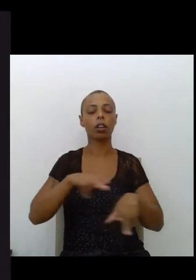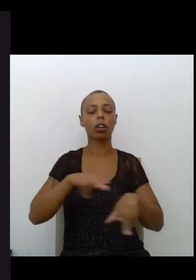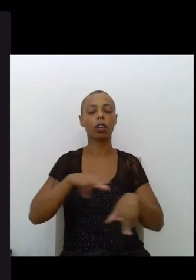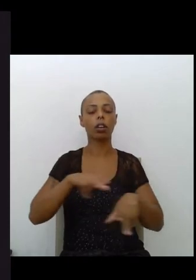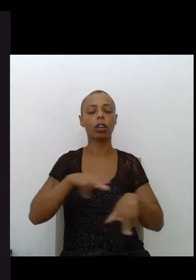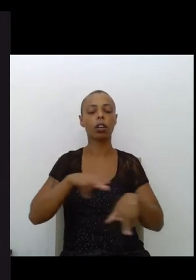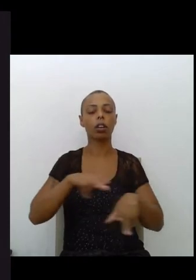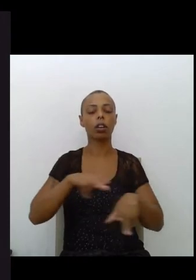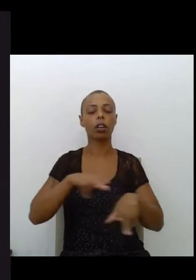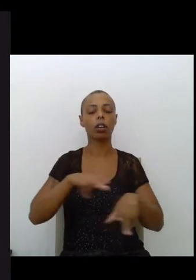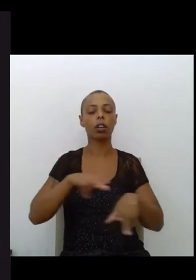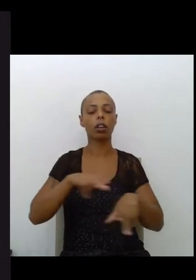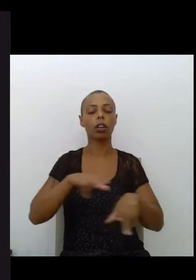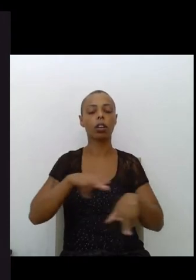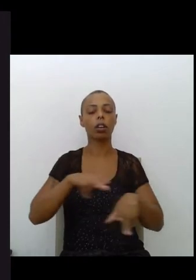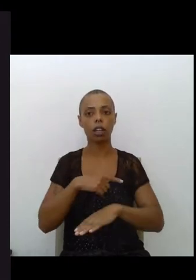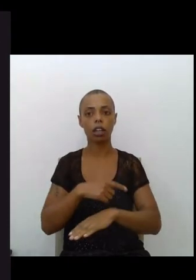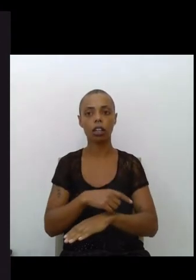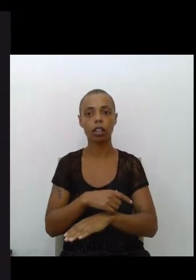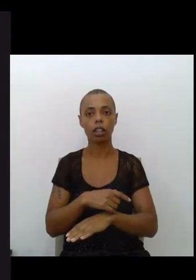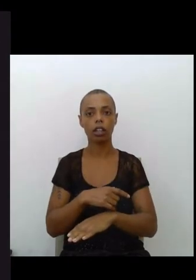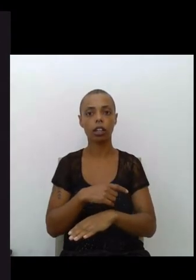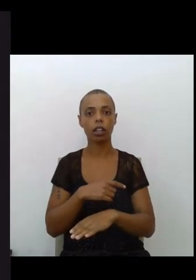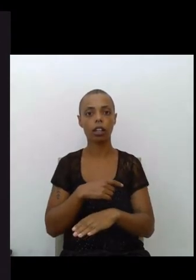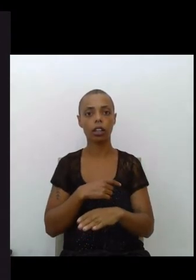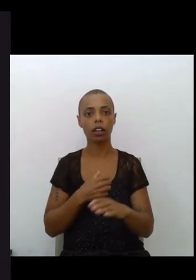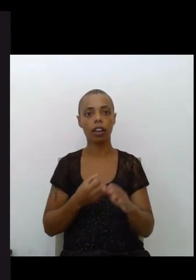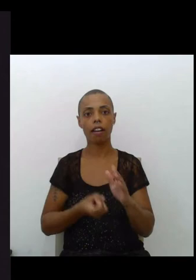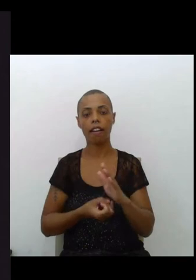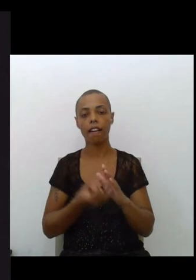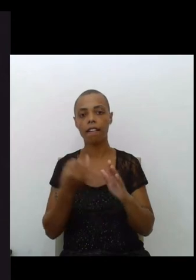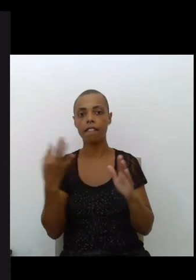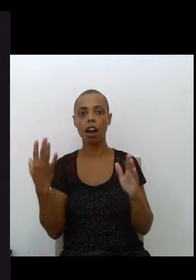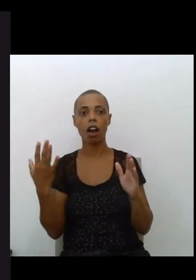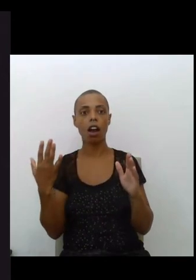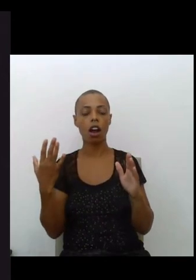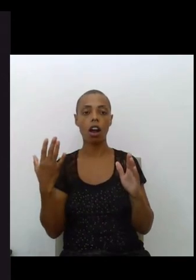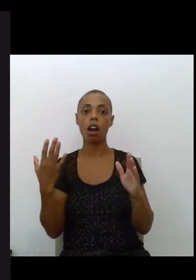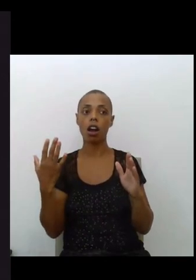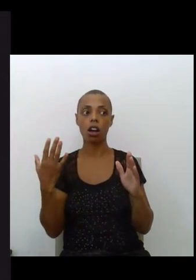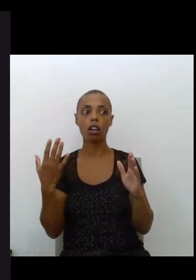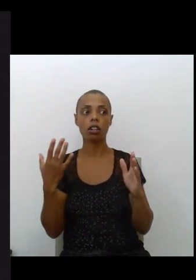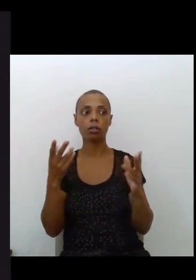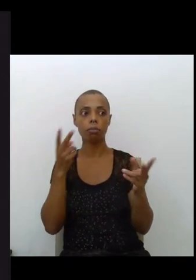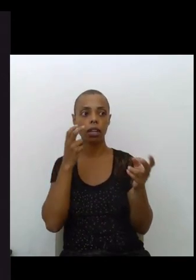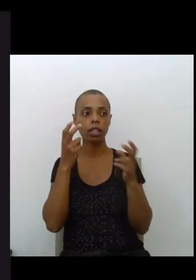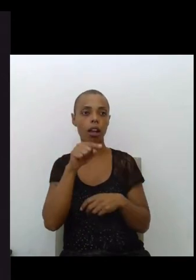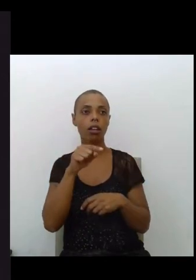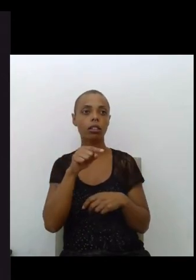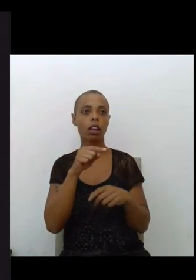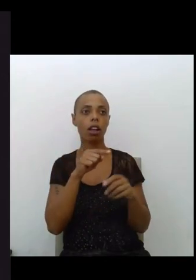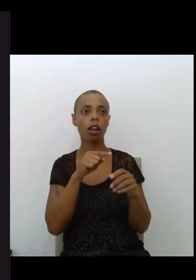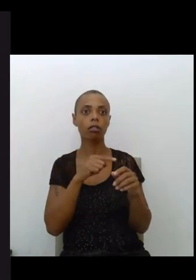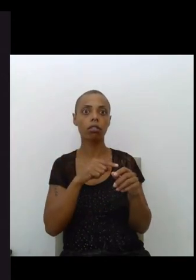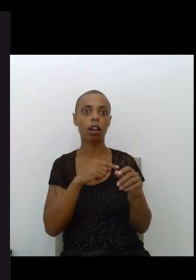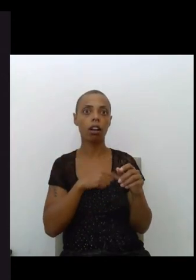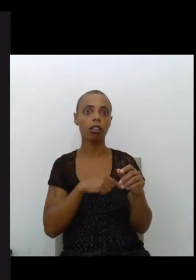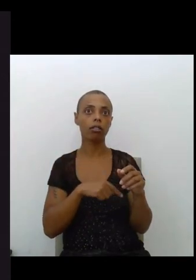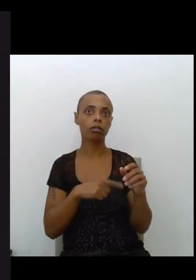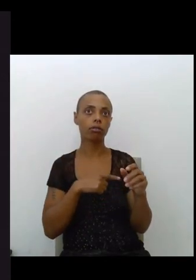we can find changes in architectonic constructions that denotes